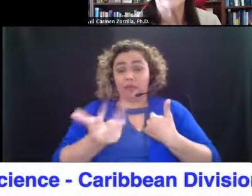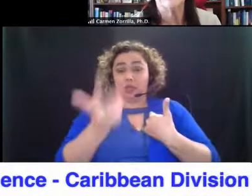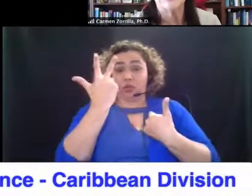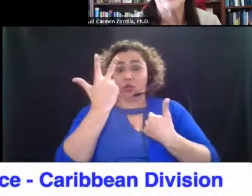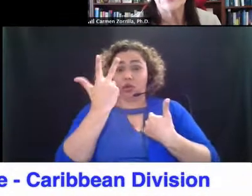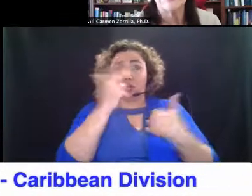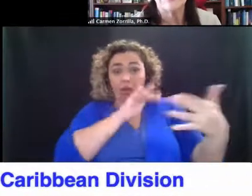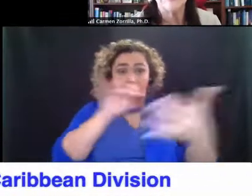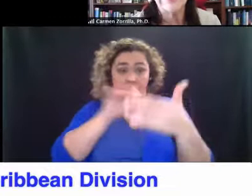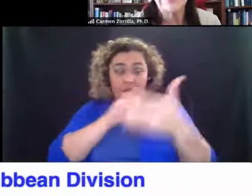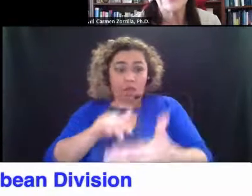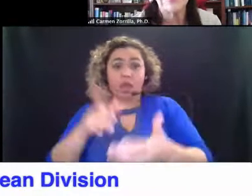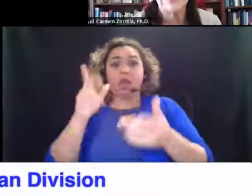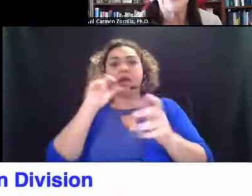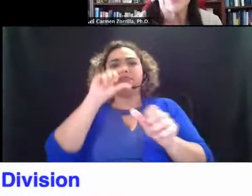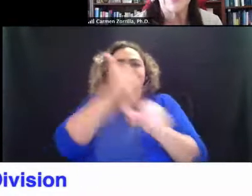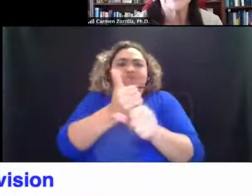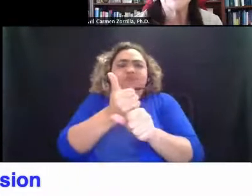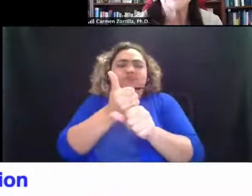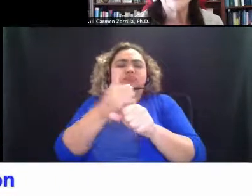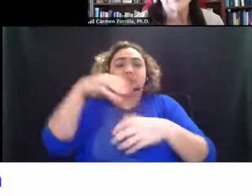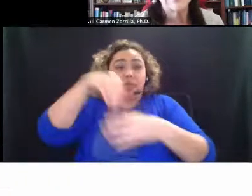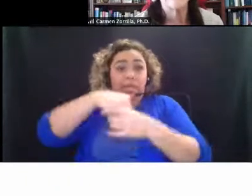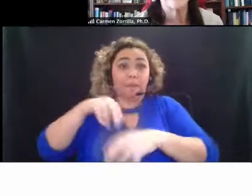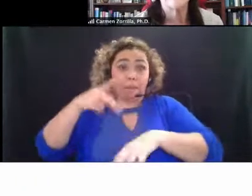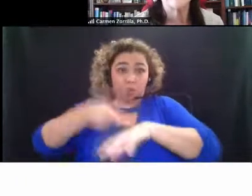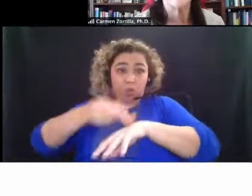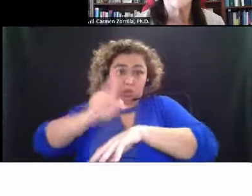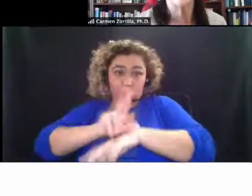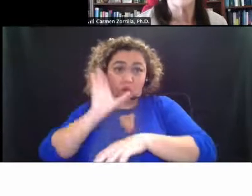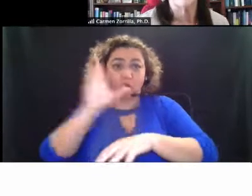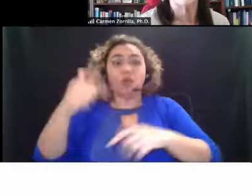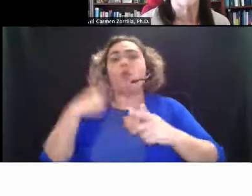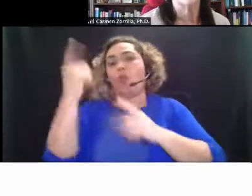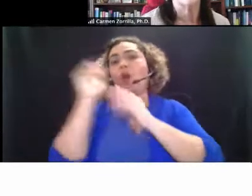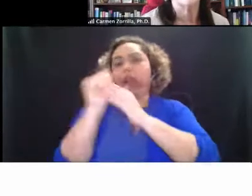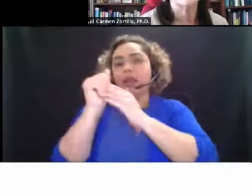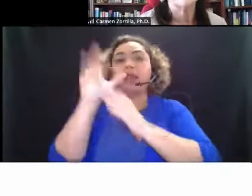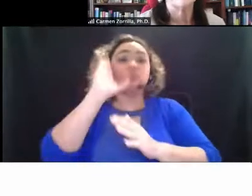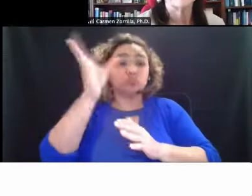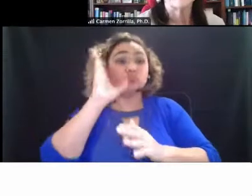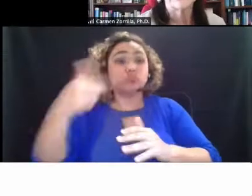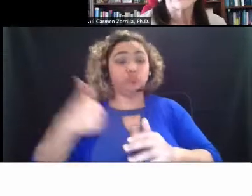going to be implemented in the island, and I'm going to be leading one of them.